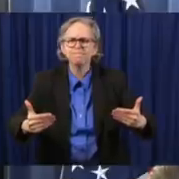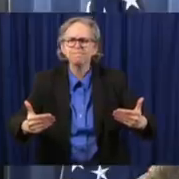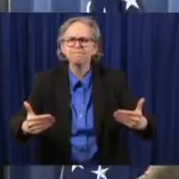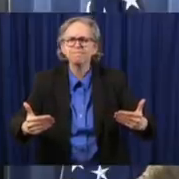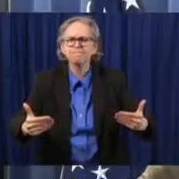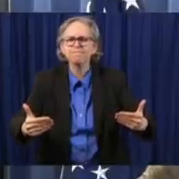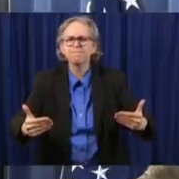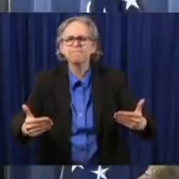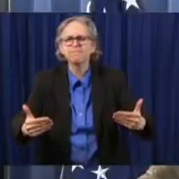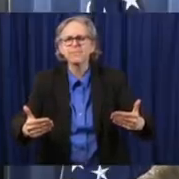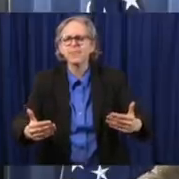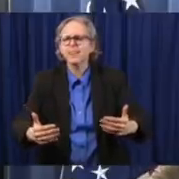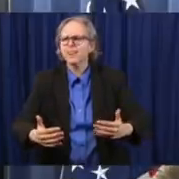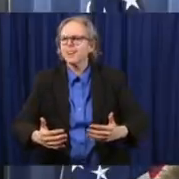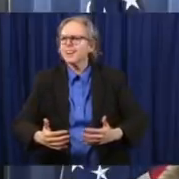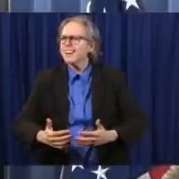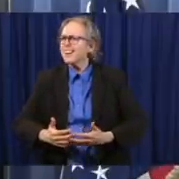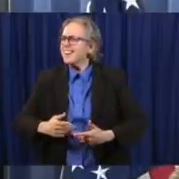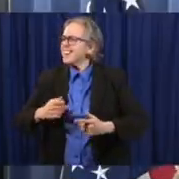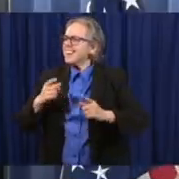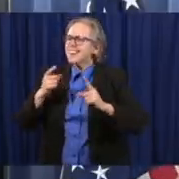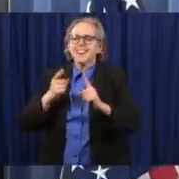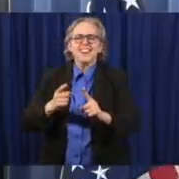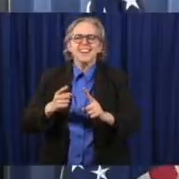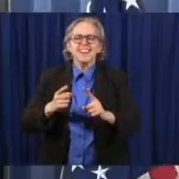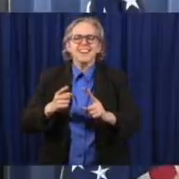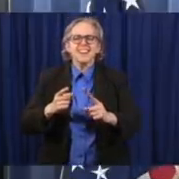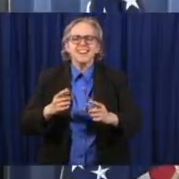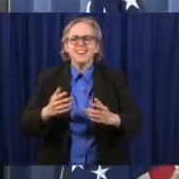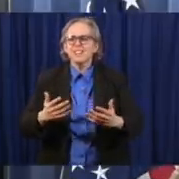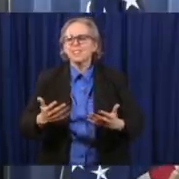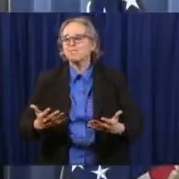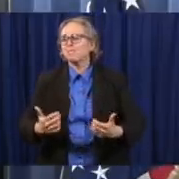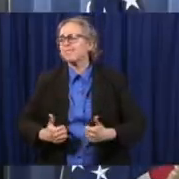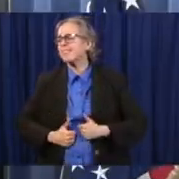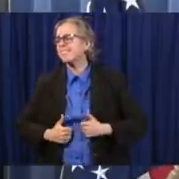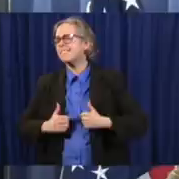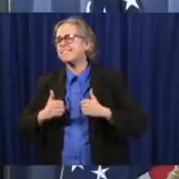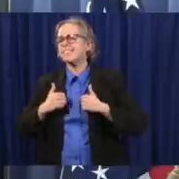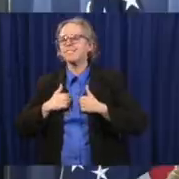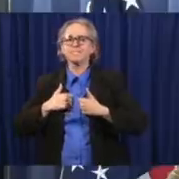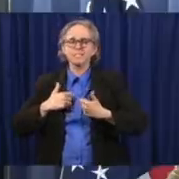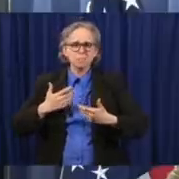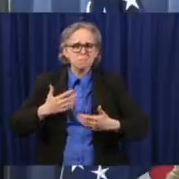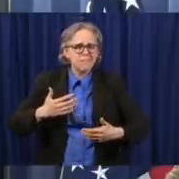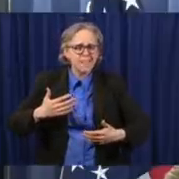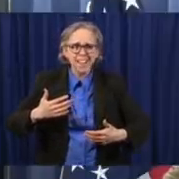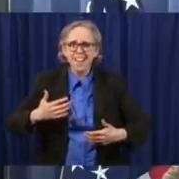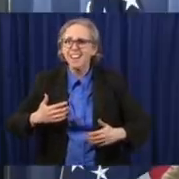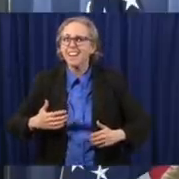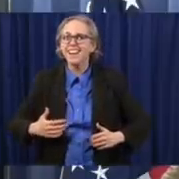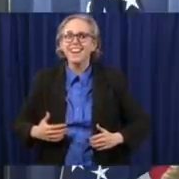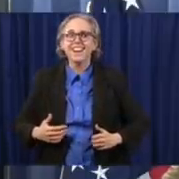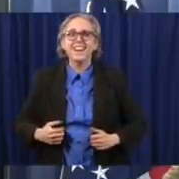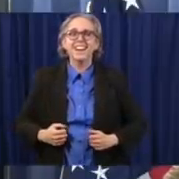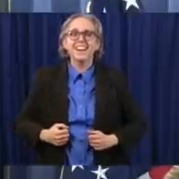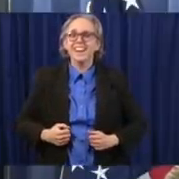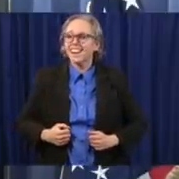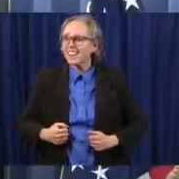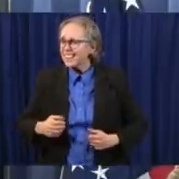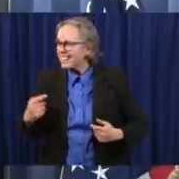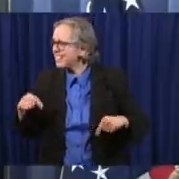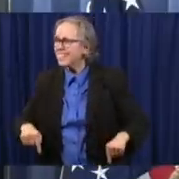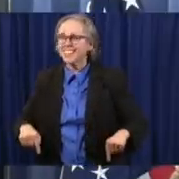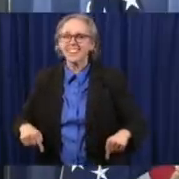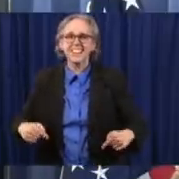For a better world, for a better place right now. Right